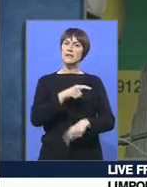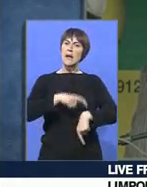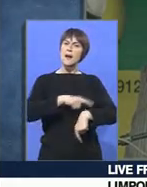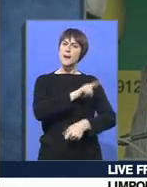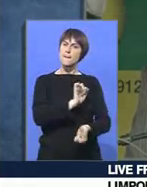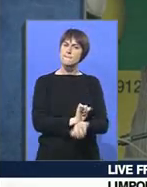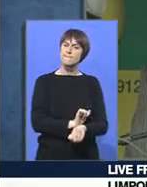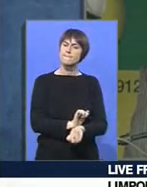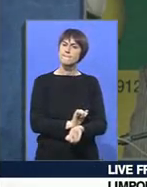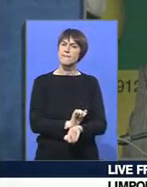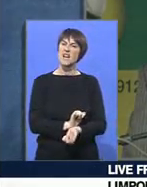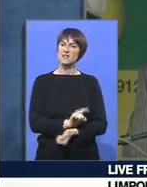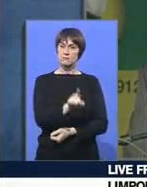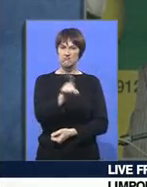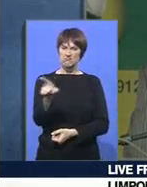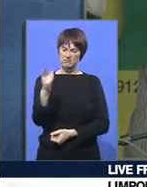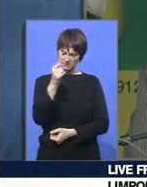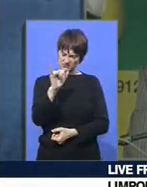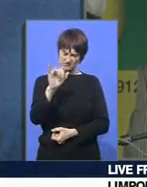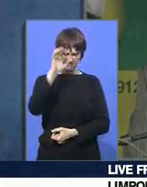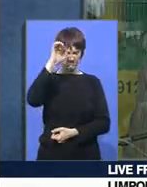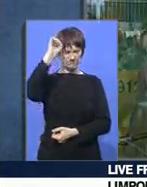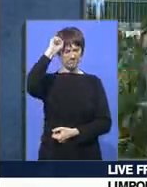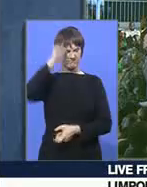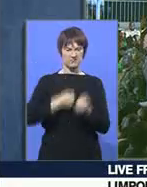incarceration here and abroad.